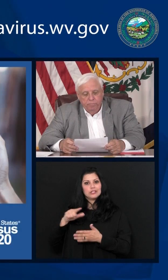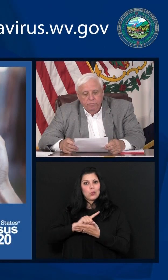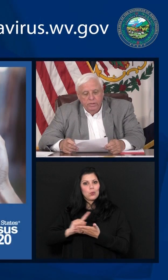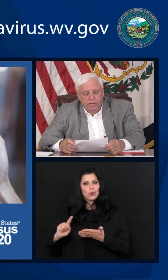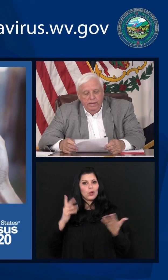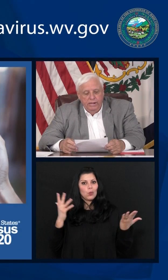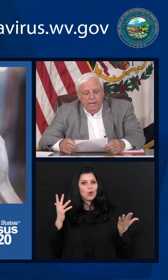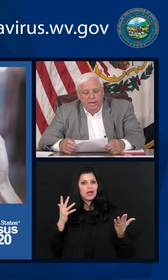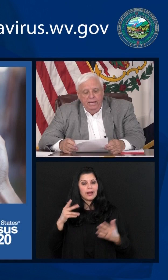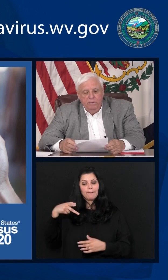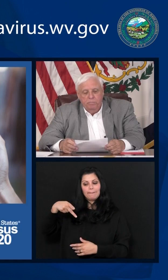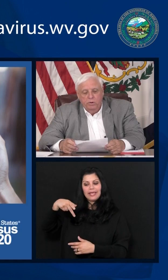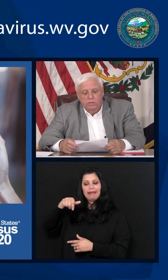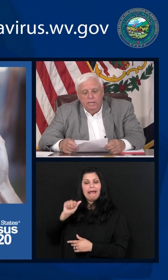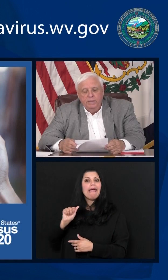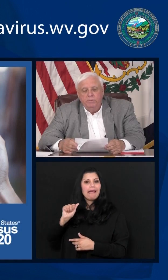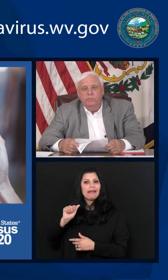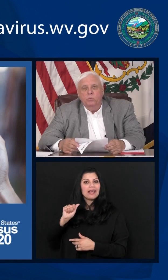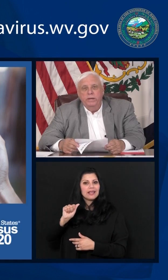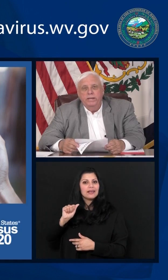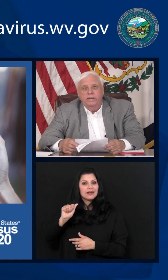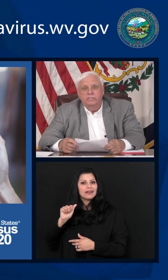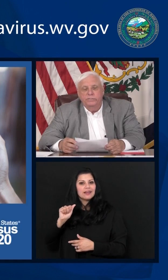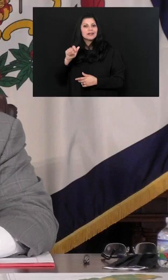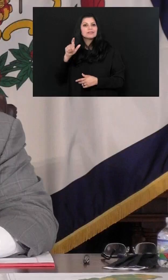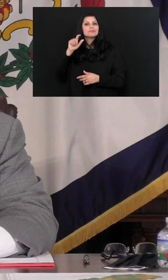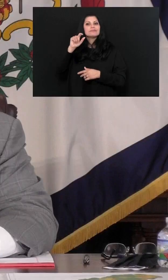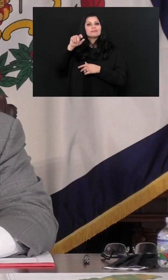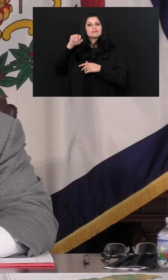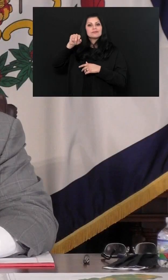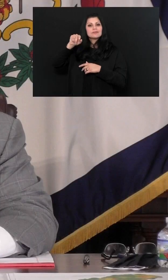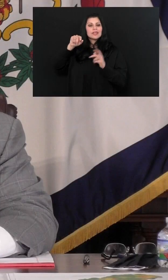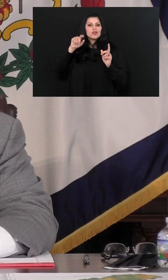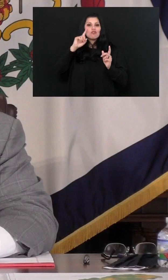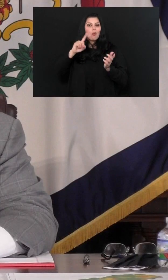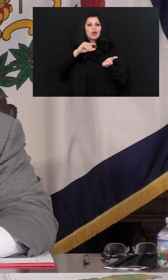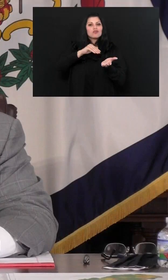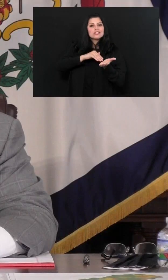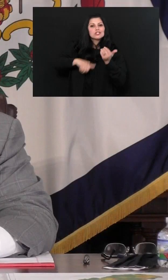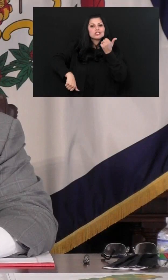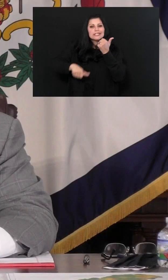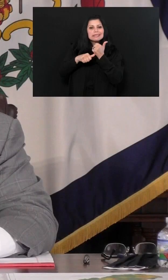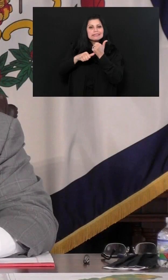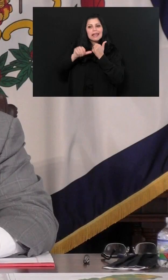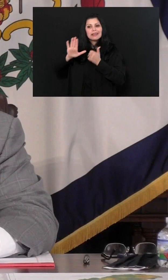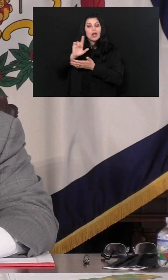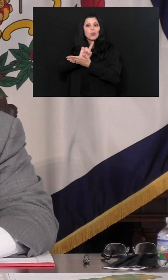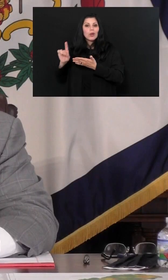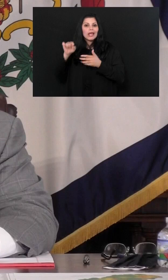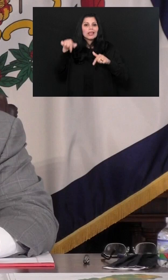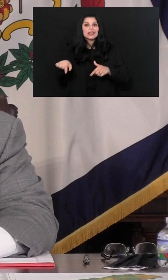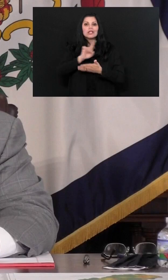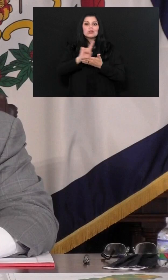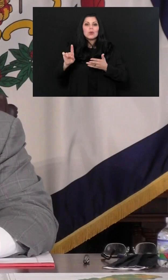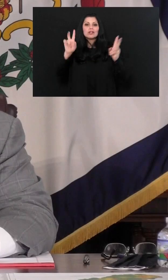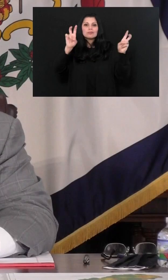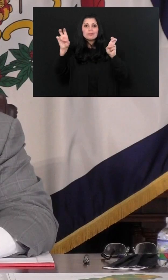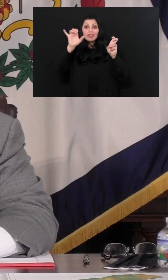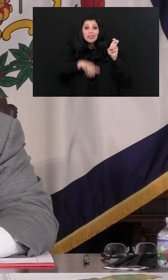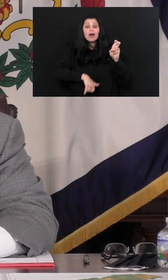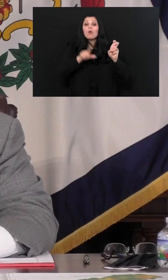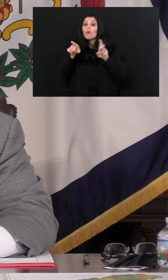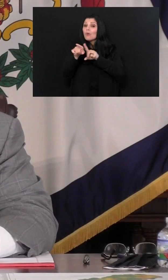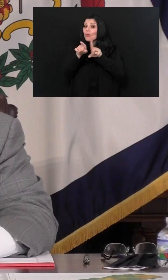Week, and I have proclaimed this week as Physicians Assistance Week in West Virginia. It's also the